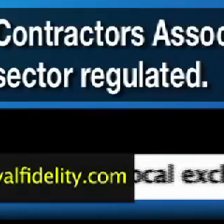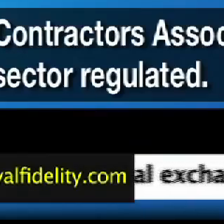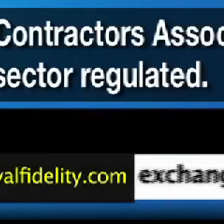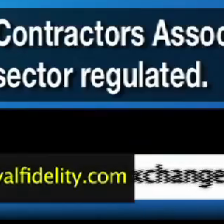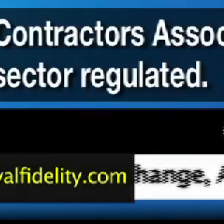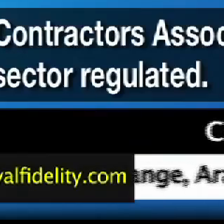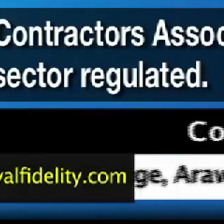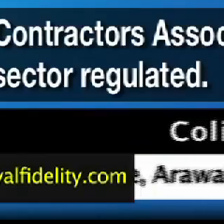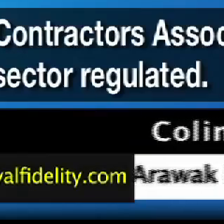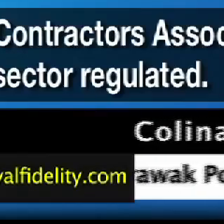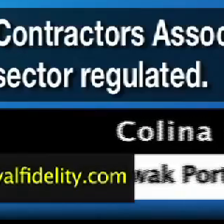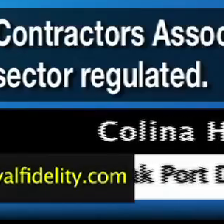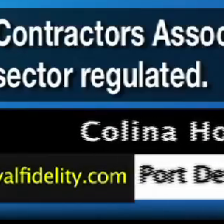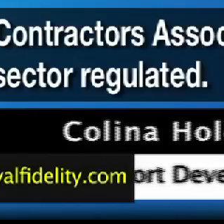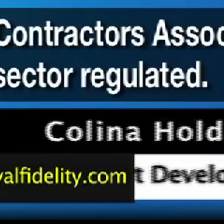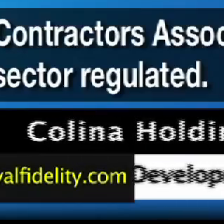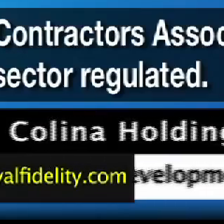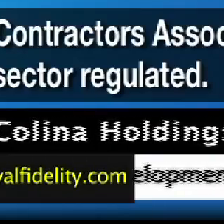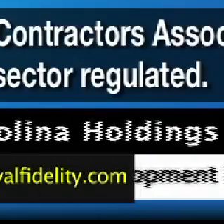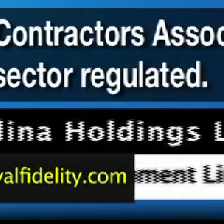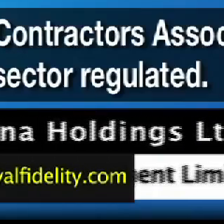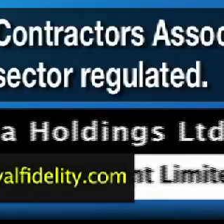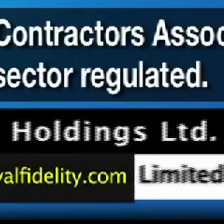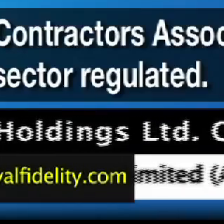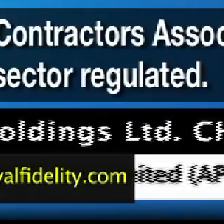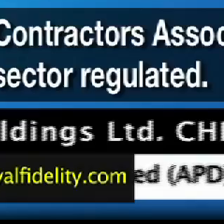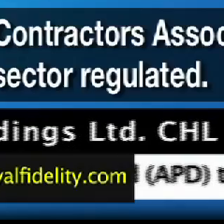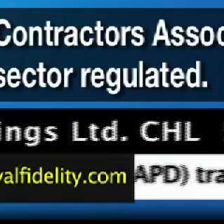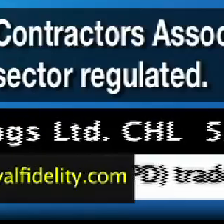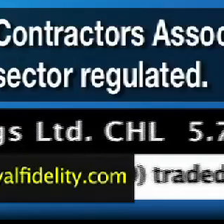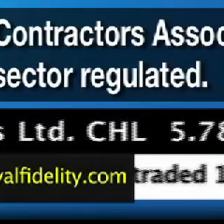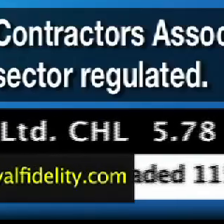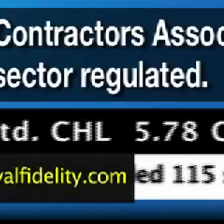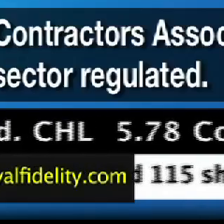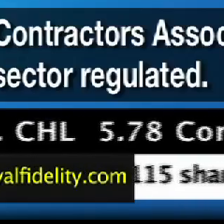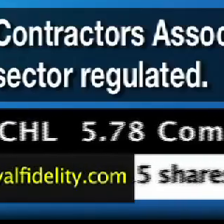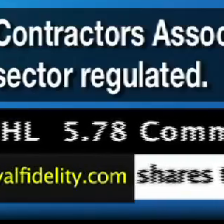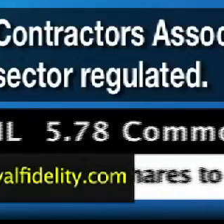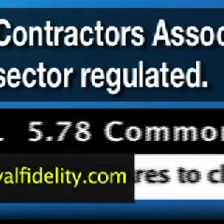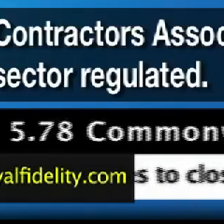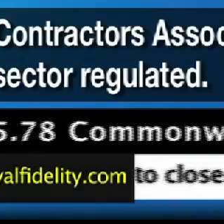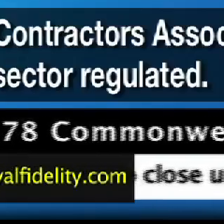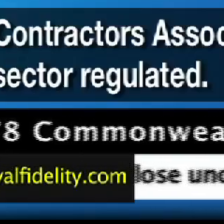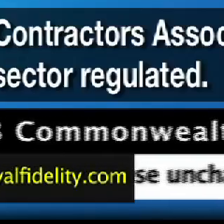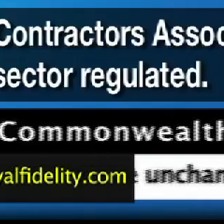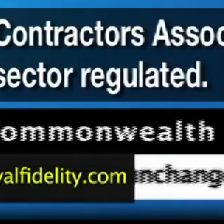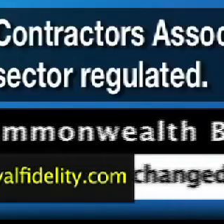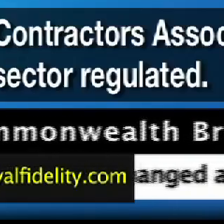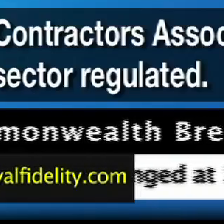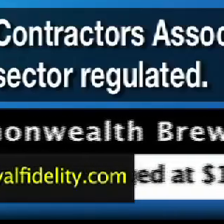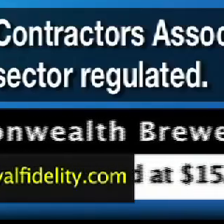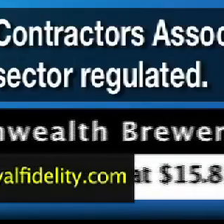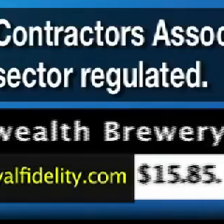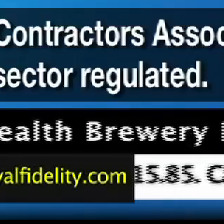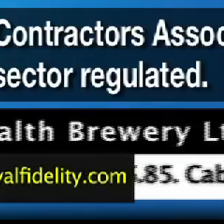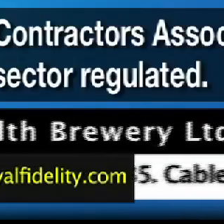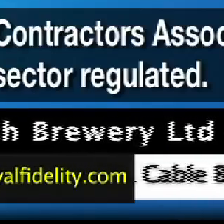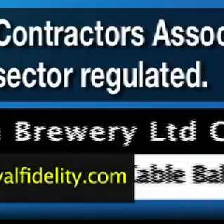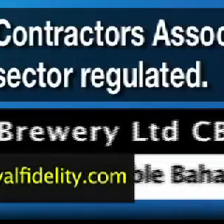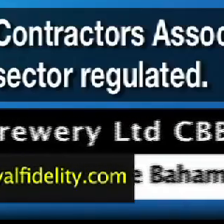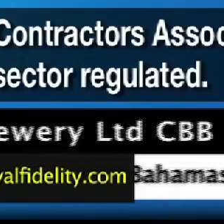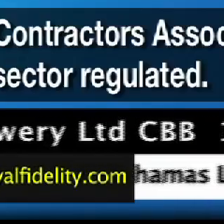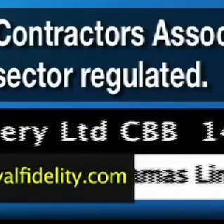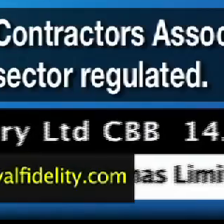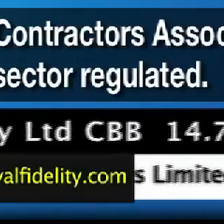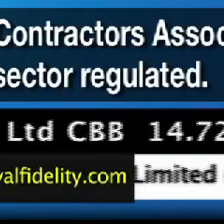says many Bahamian contractors have suffered due to the stalled opening of the Bahamas resort because they have not been paid for services rendered. He says